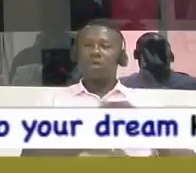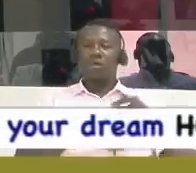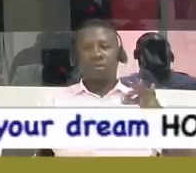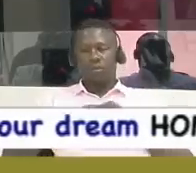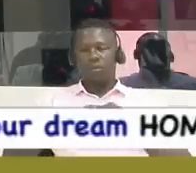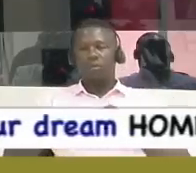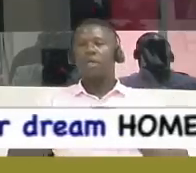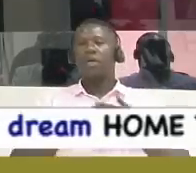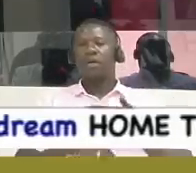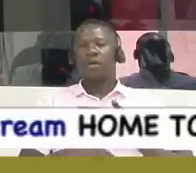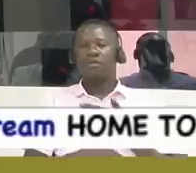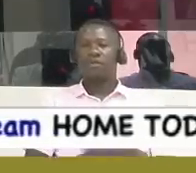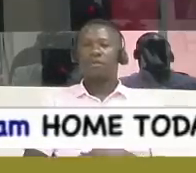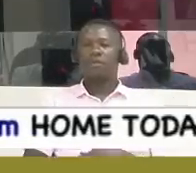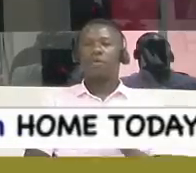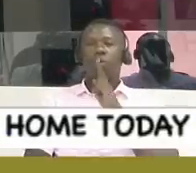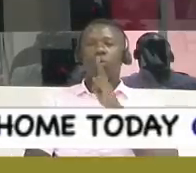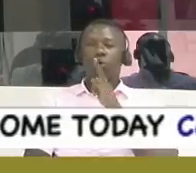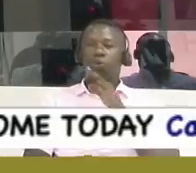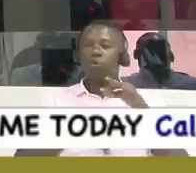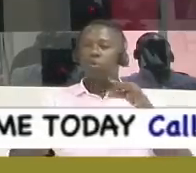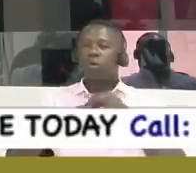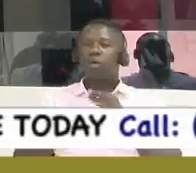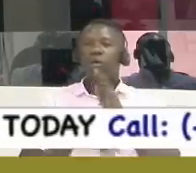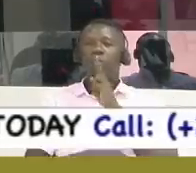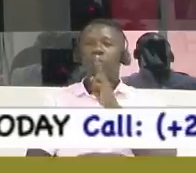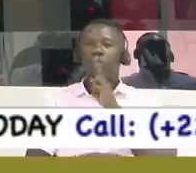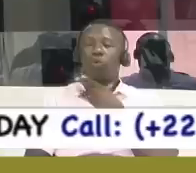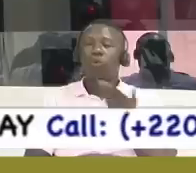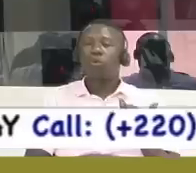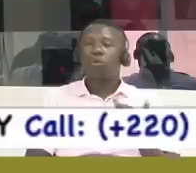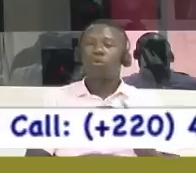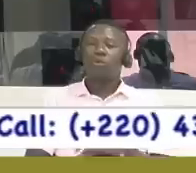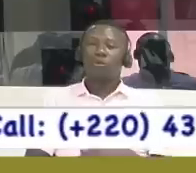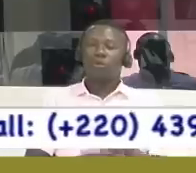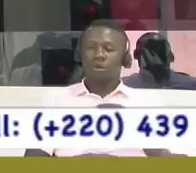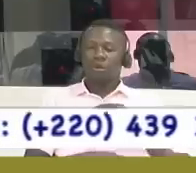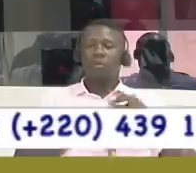To whom did you get married to? I got married to the late Omar Barrow.